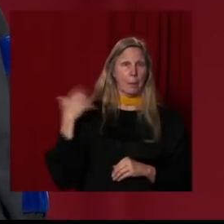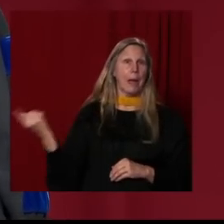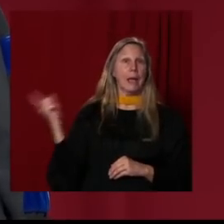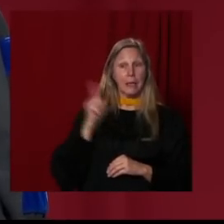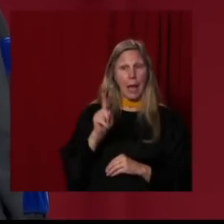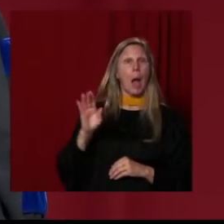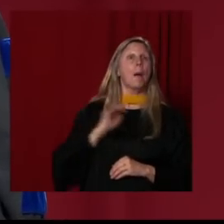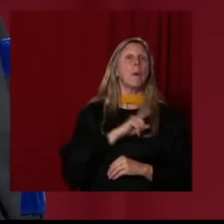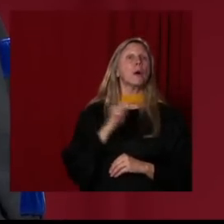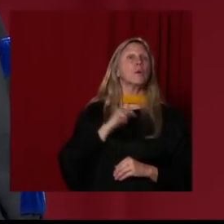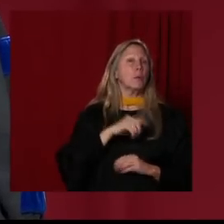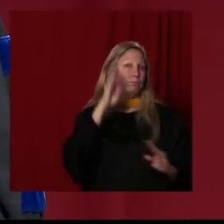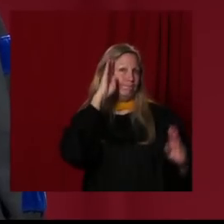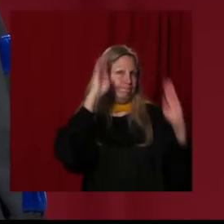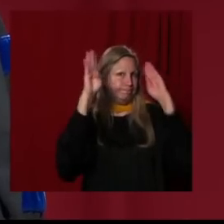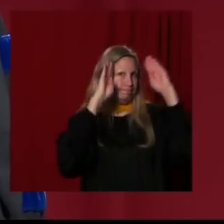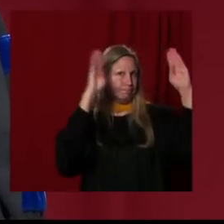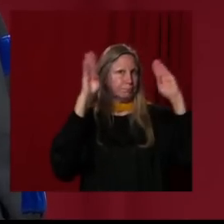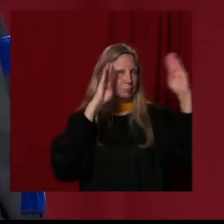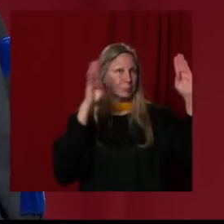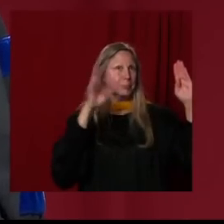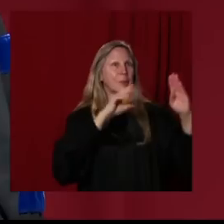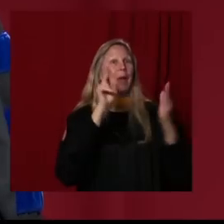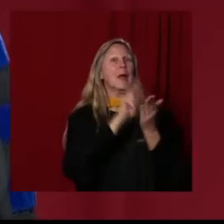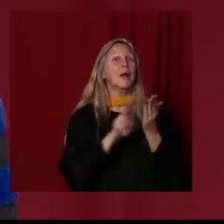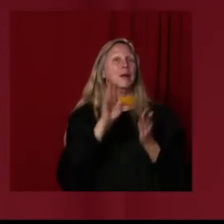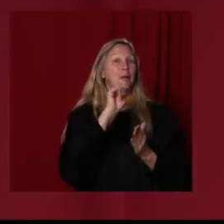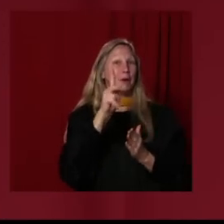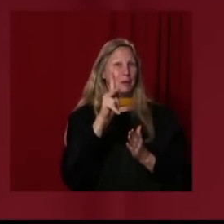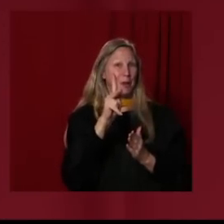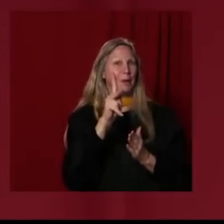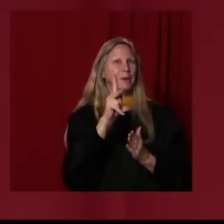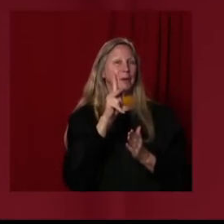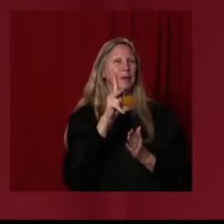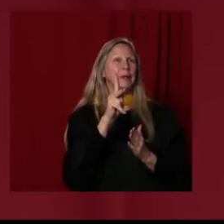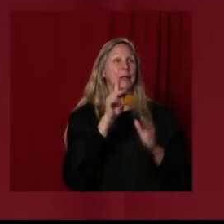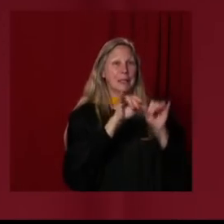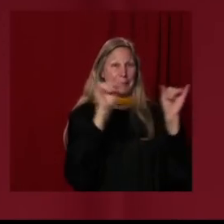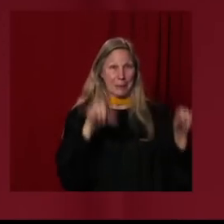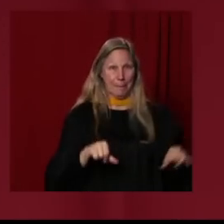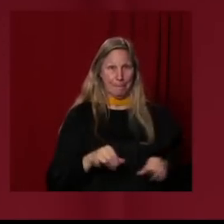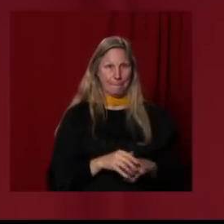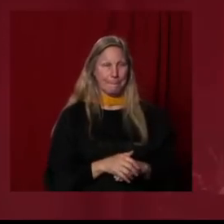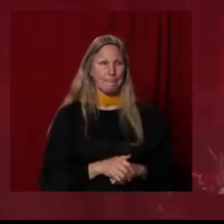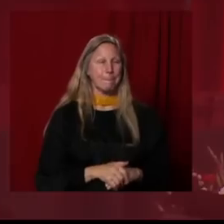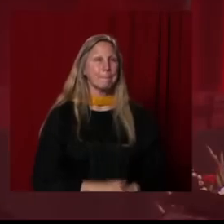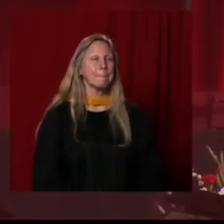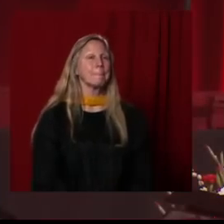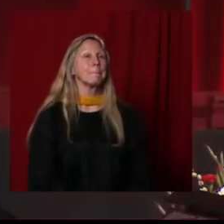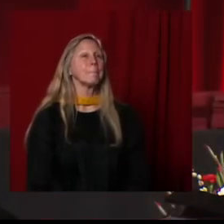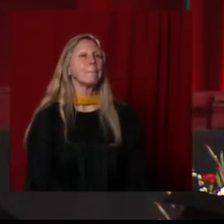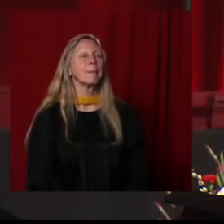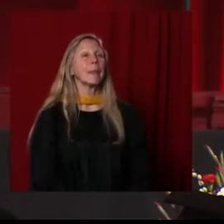from the Board of Trustees and the University of Arkansas System.